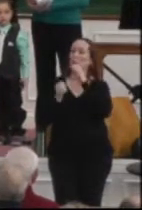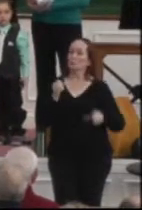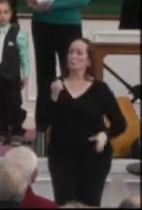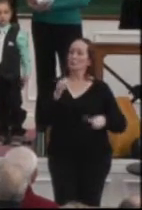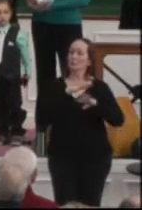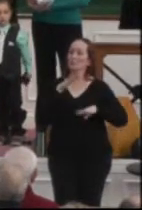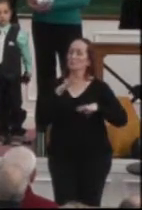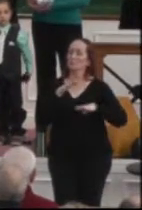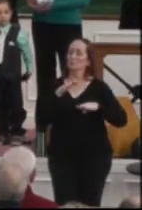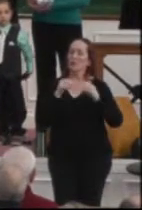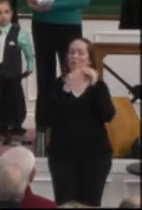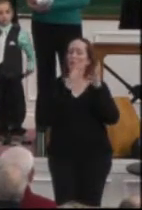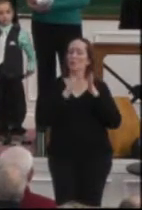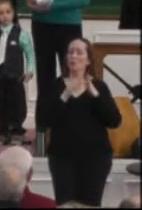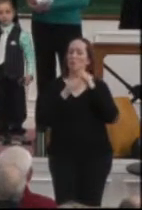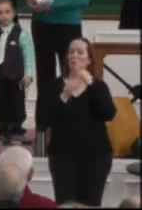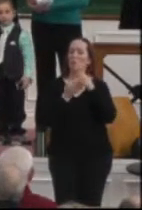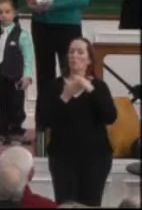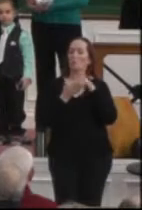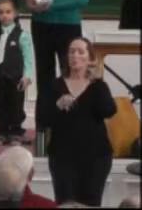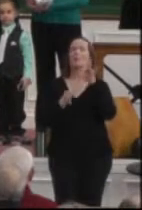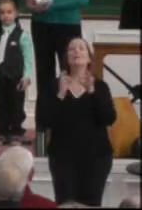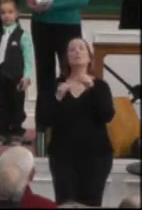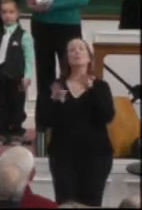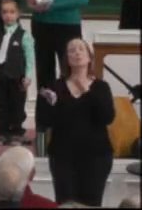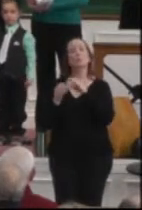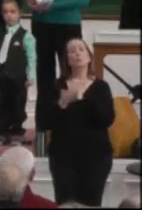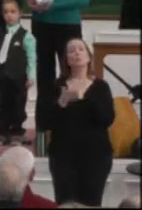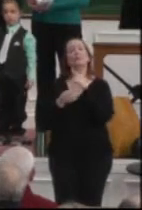do, will you just please respond by saying, "We do."